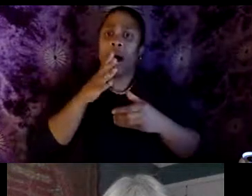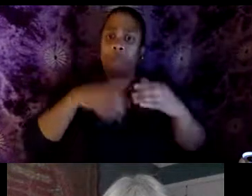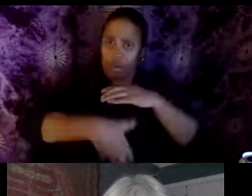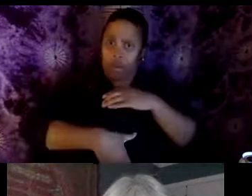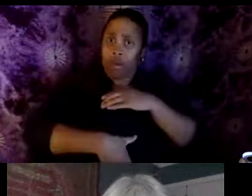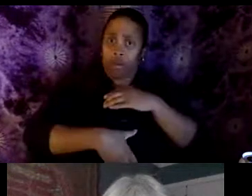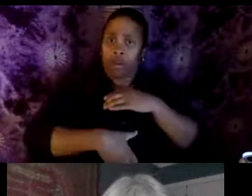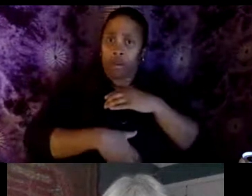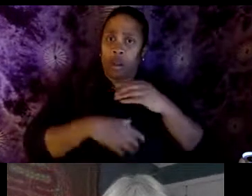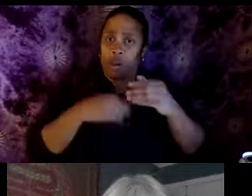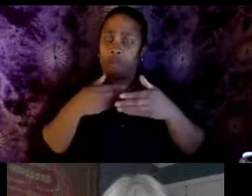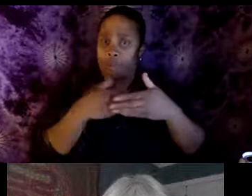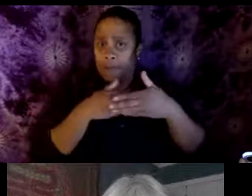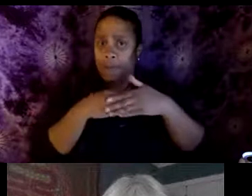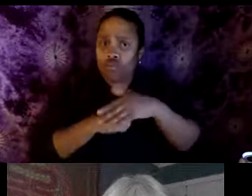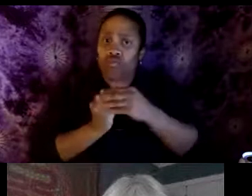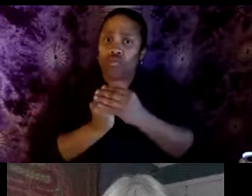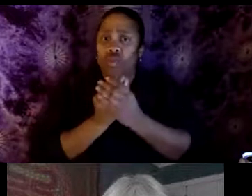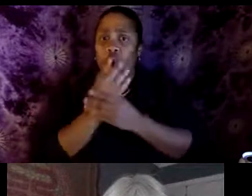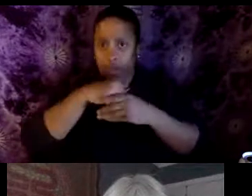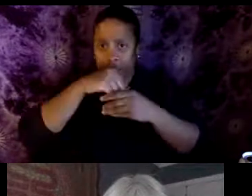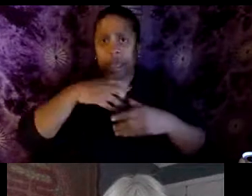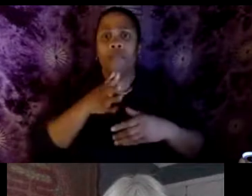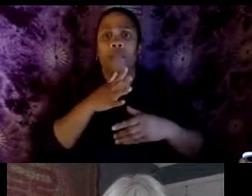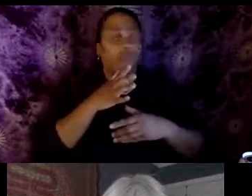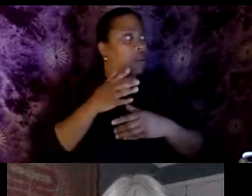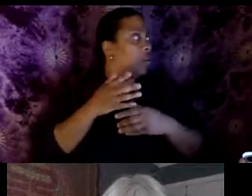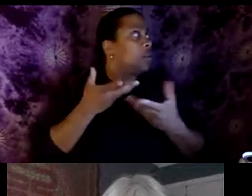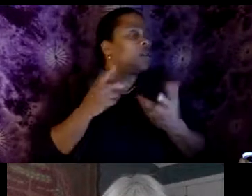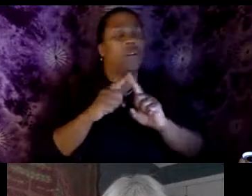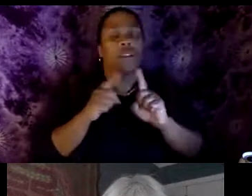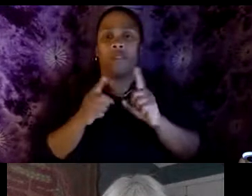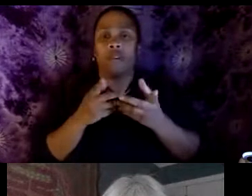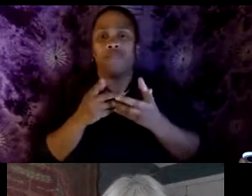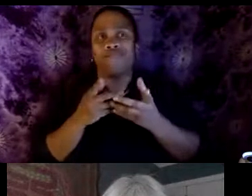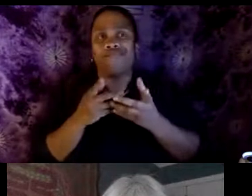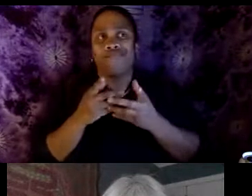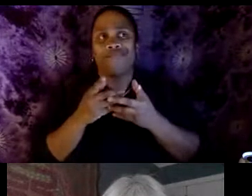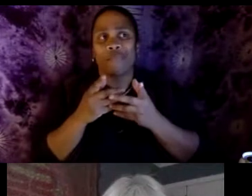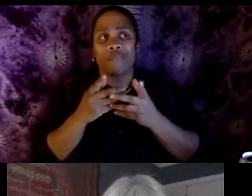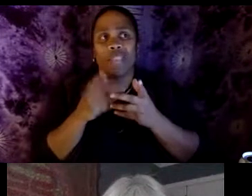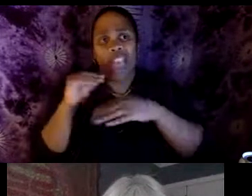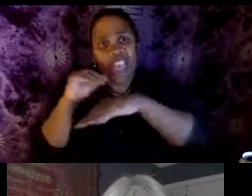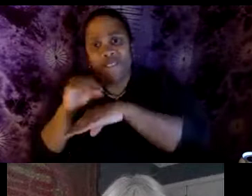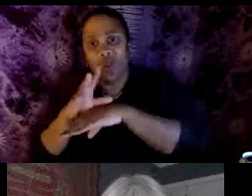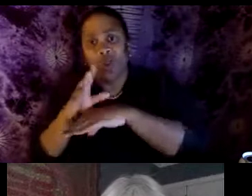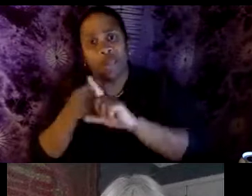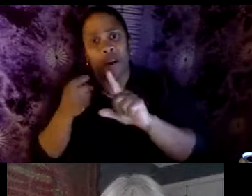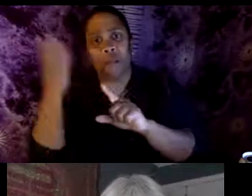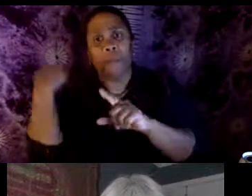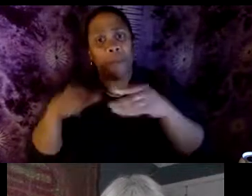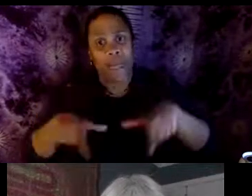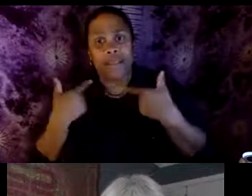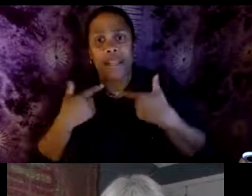unwire. And there's just a lot of deep stuff that goes back generations. It could be past lives. and other spiritual elements that are involved, or it